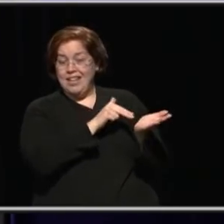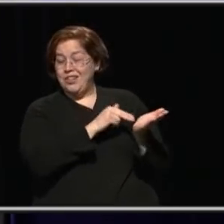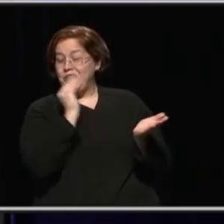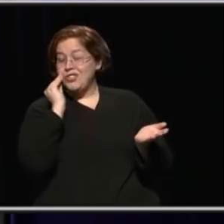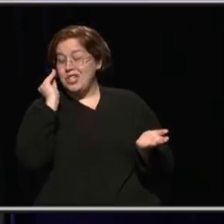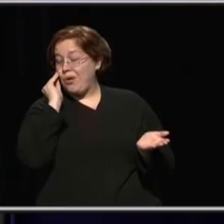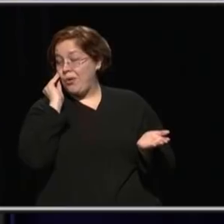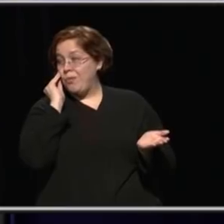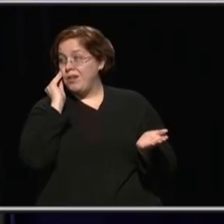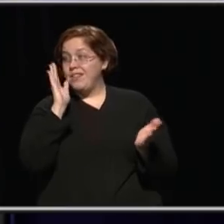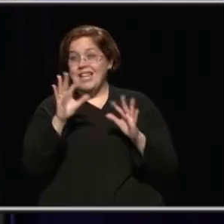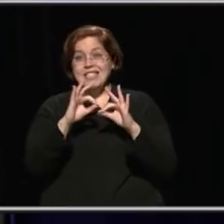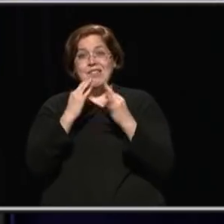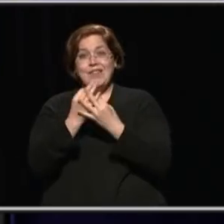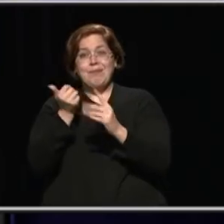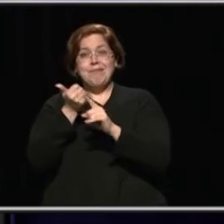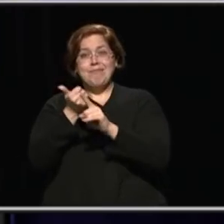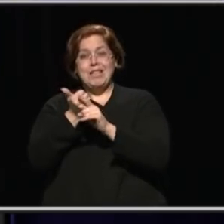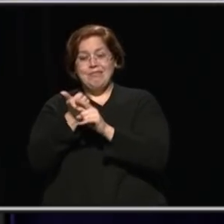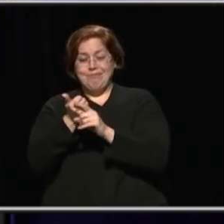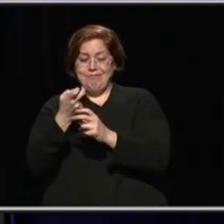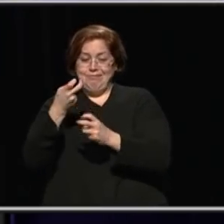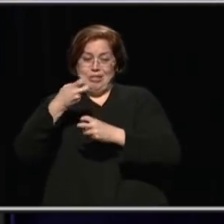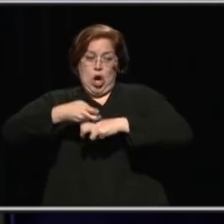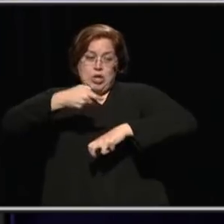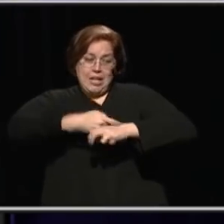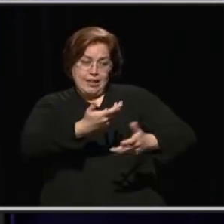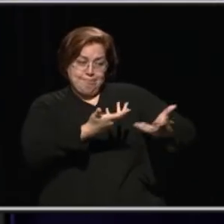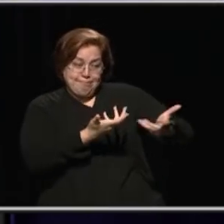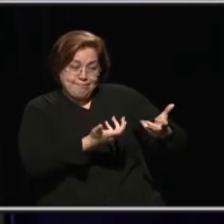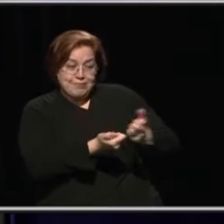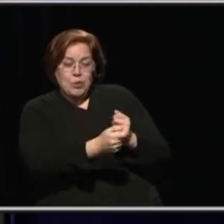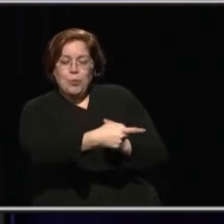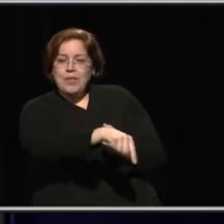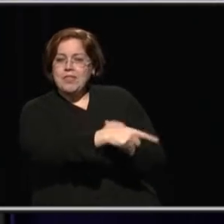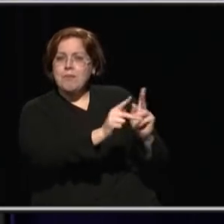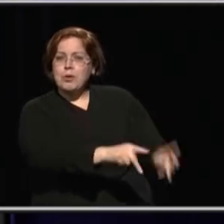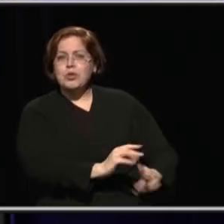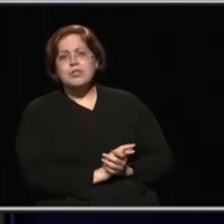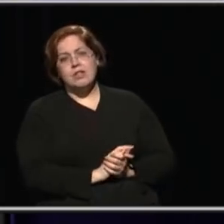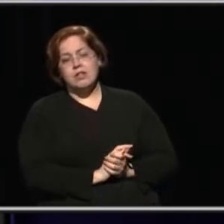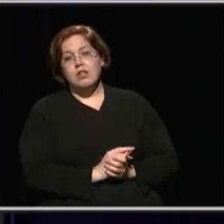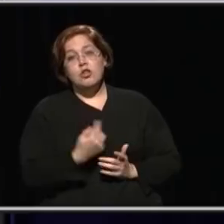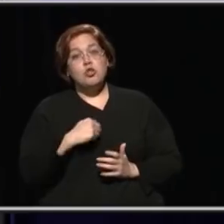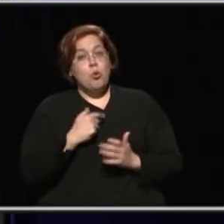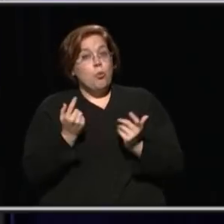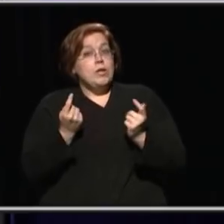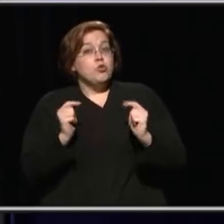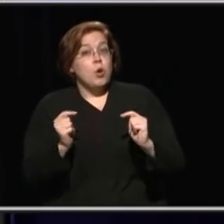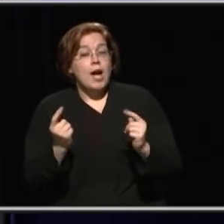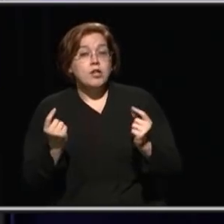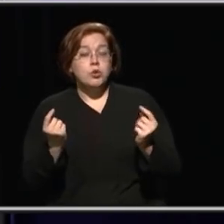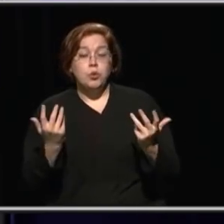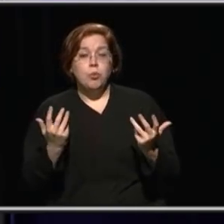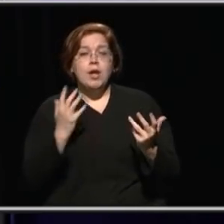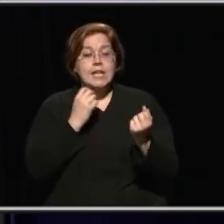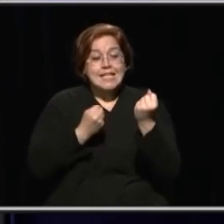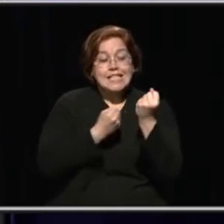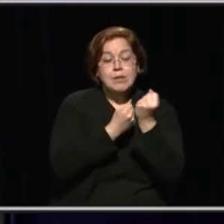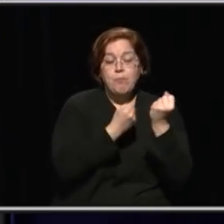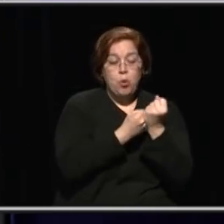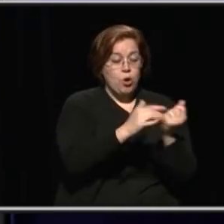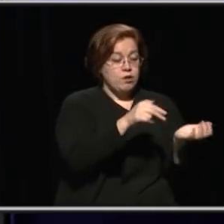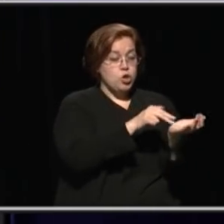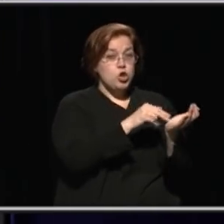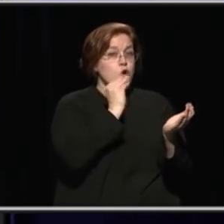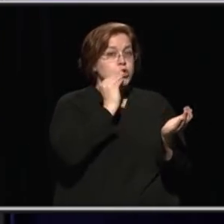it's that the family is having a hard time working with them. So what we try to do is support the nursing home to